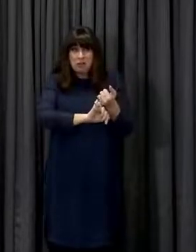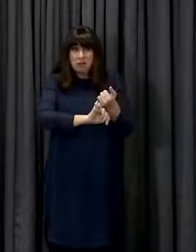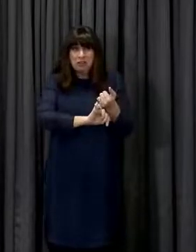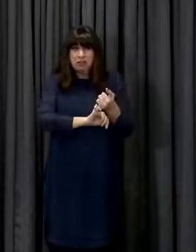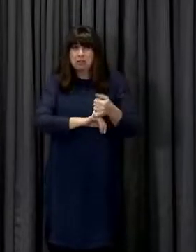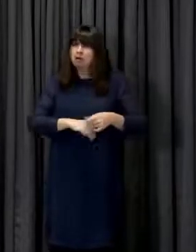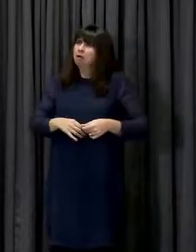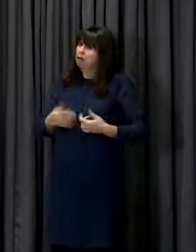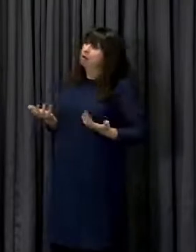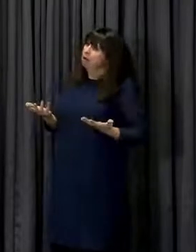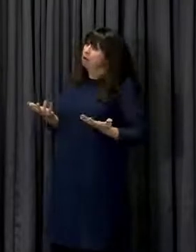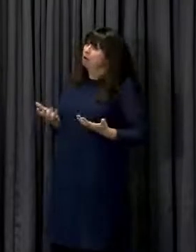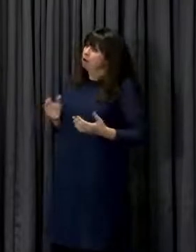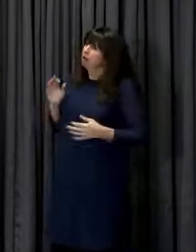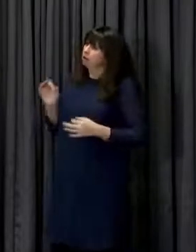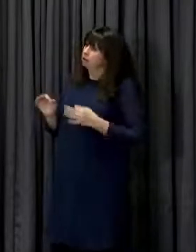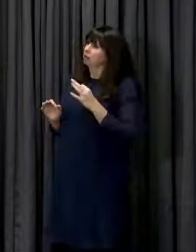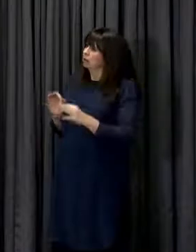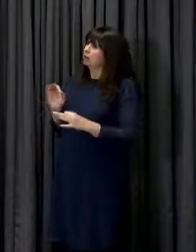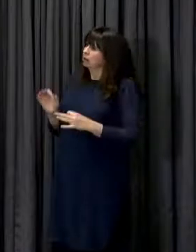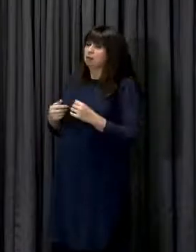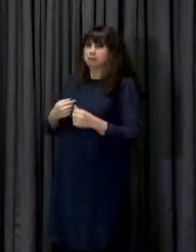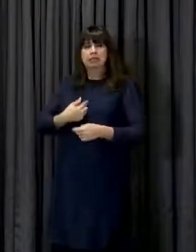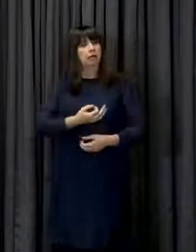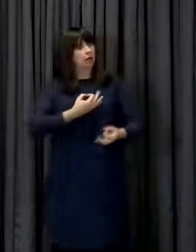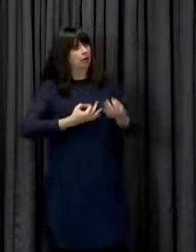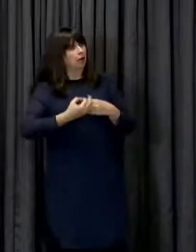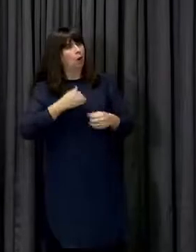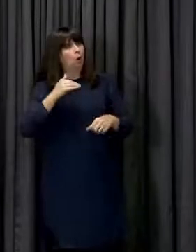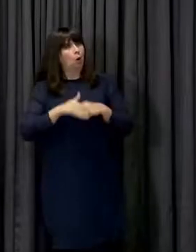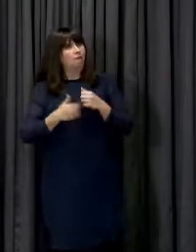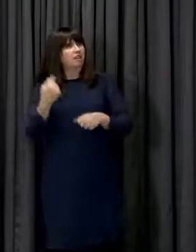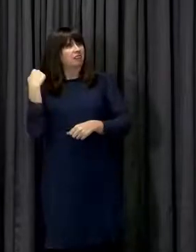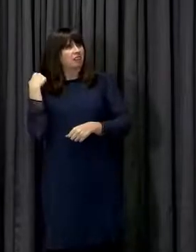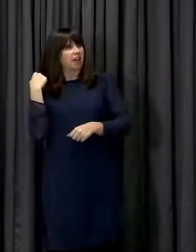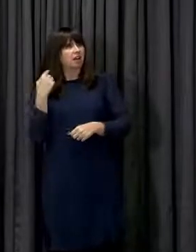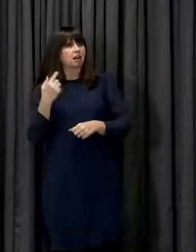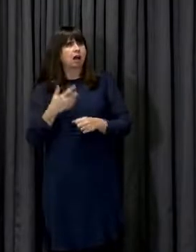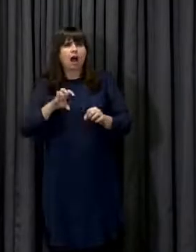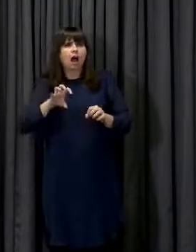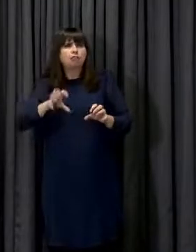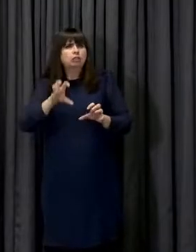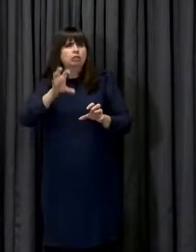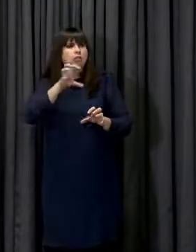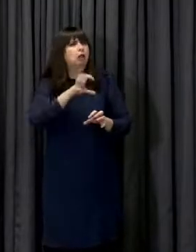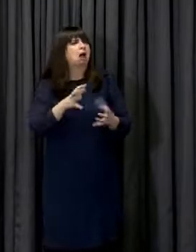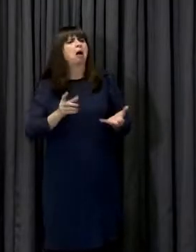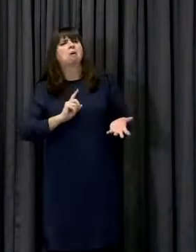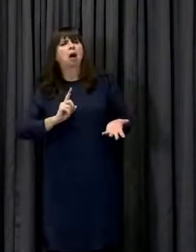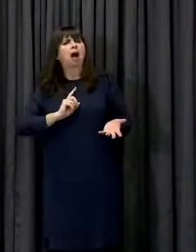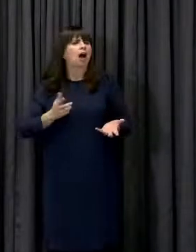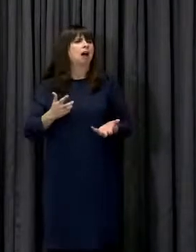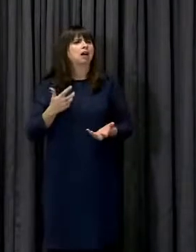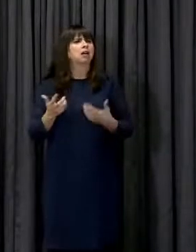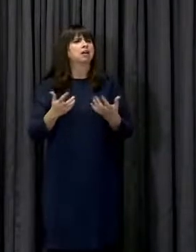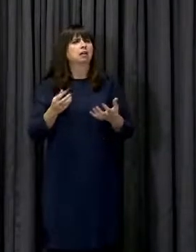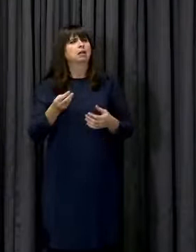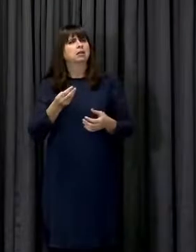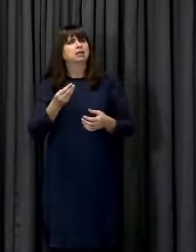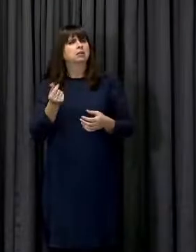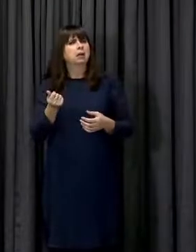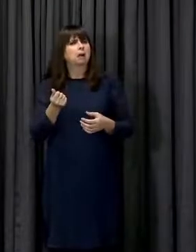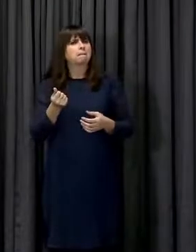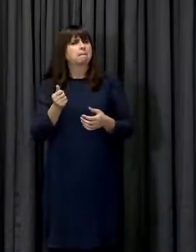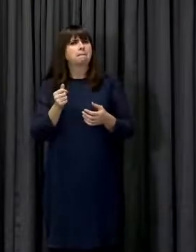reasonably asking me questions about the local approach we had then with local authority style measures, and some areas are